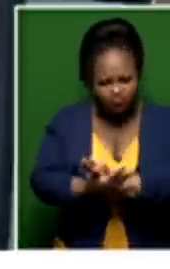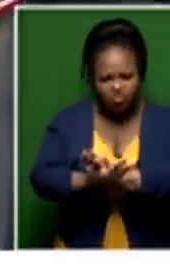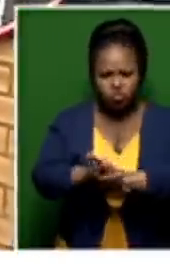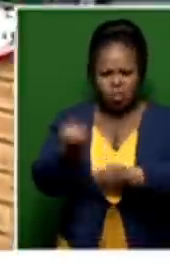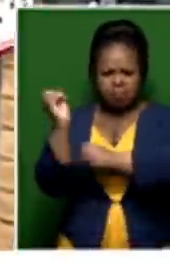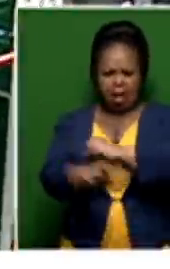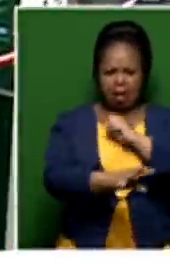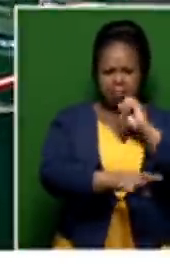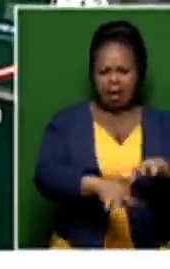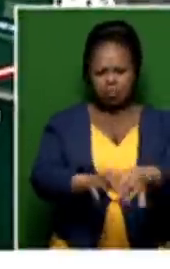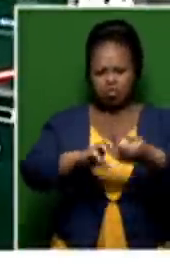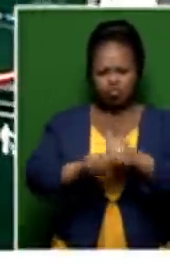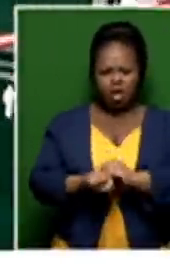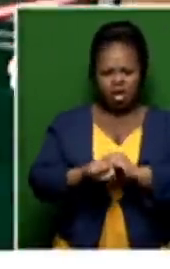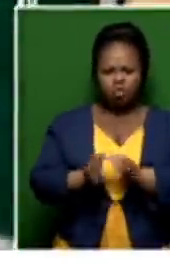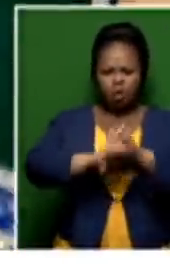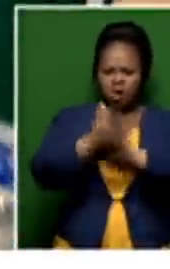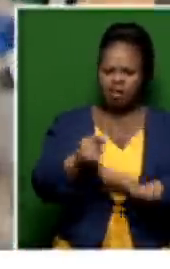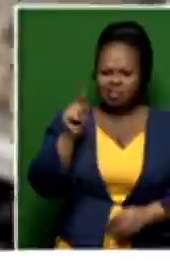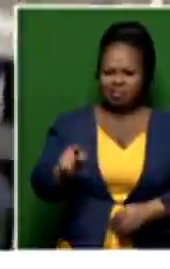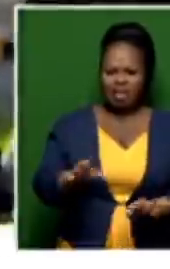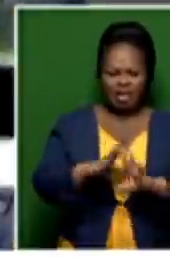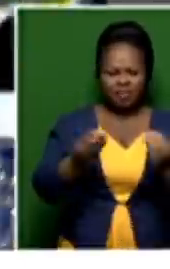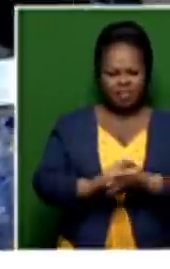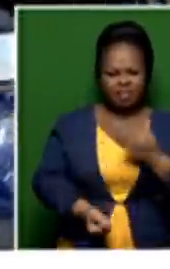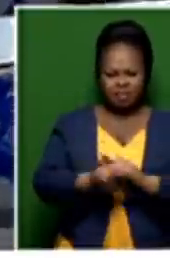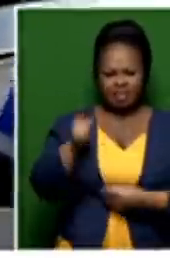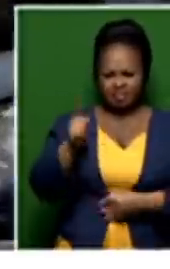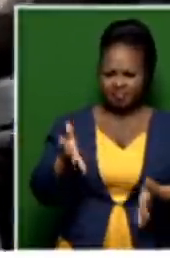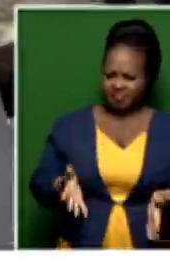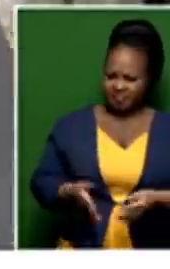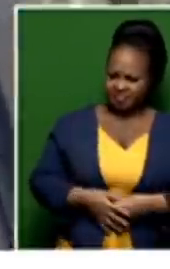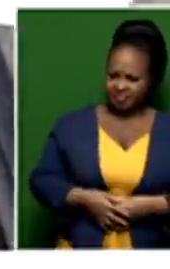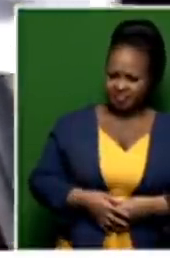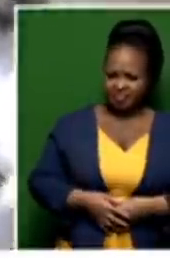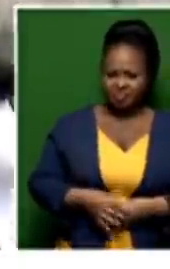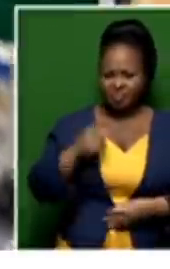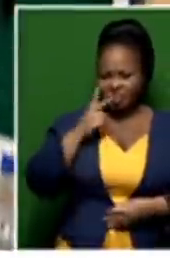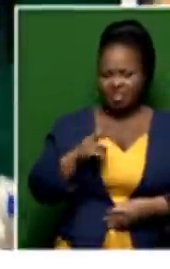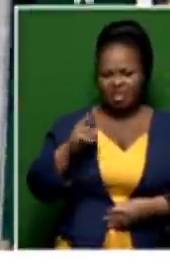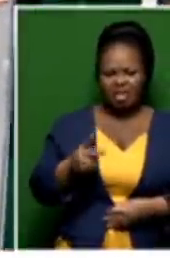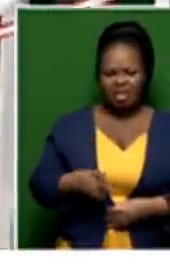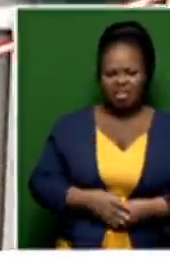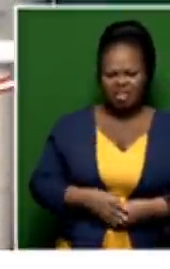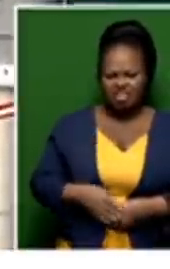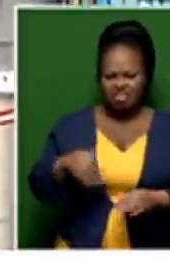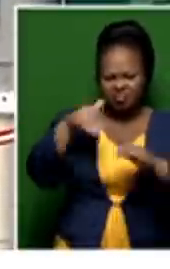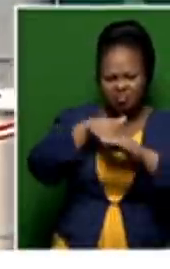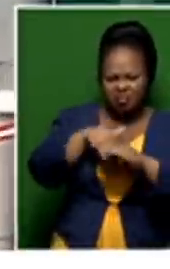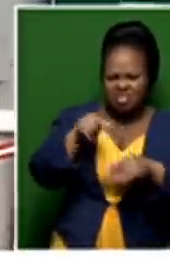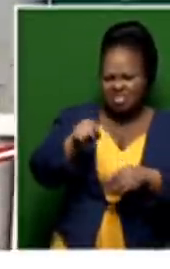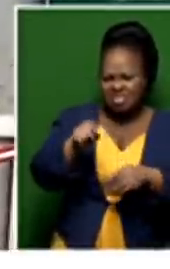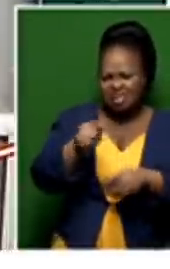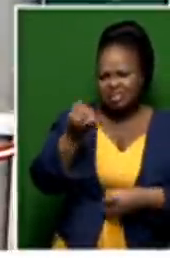used to destroy what is taking place here. You see someone also still inside